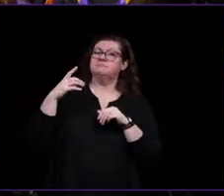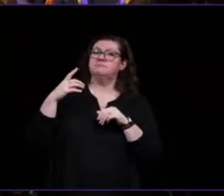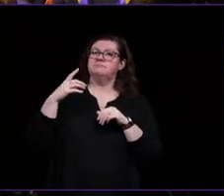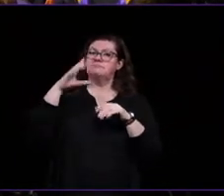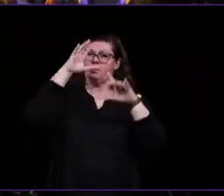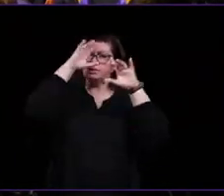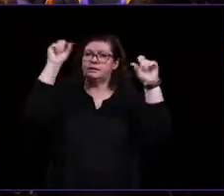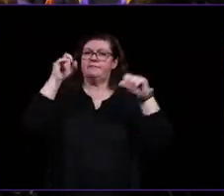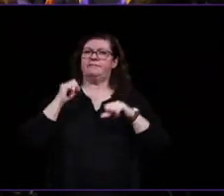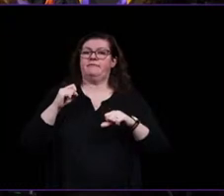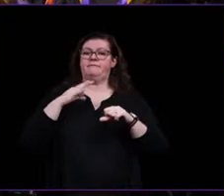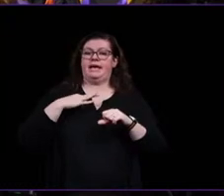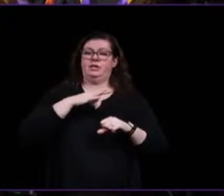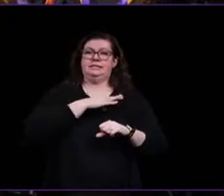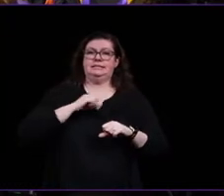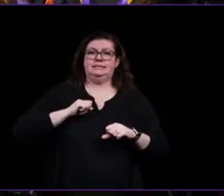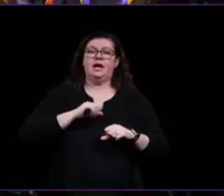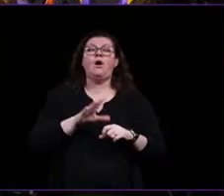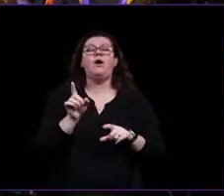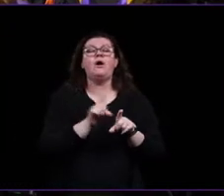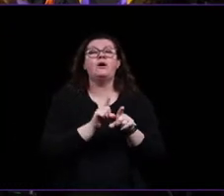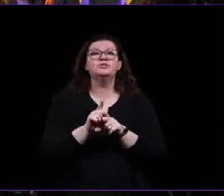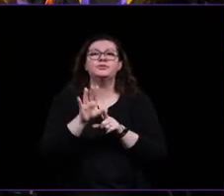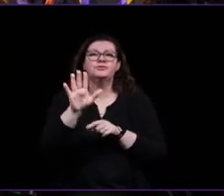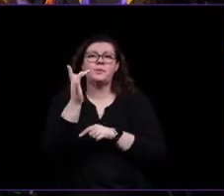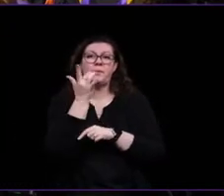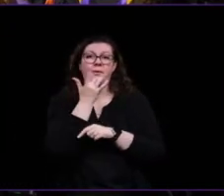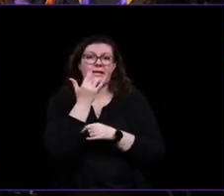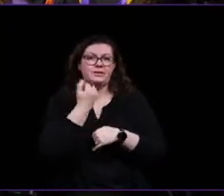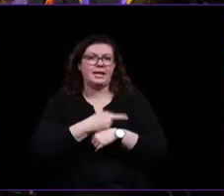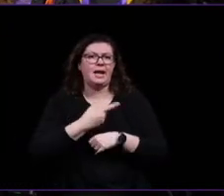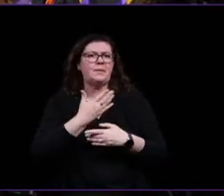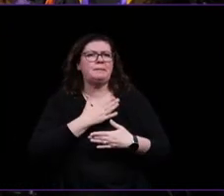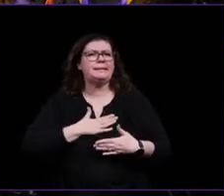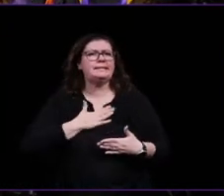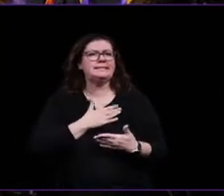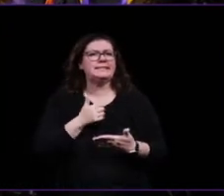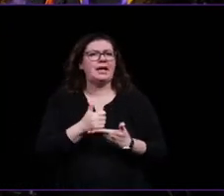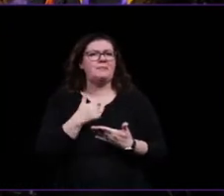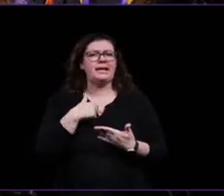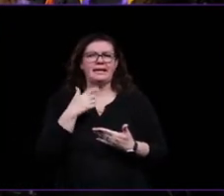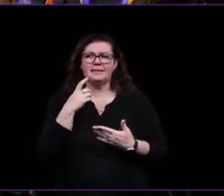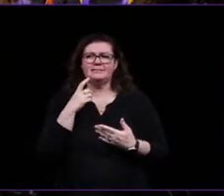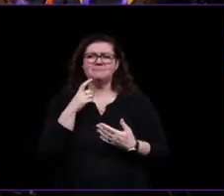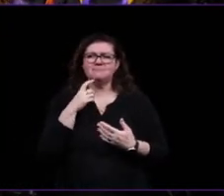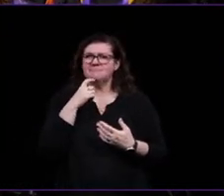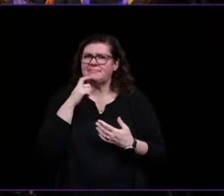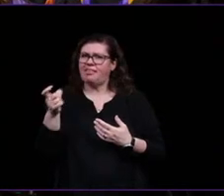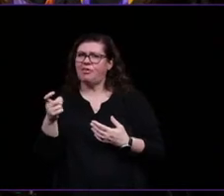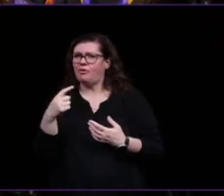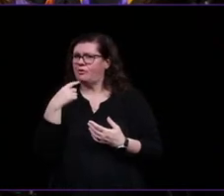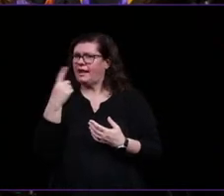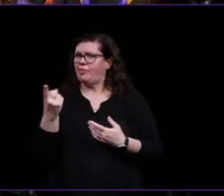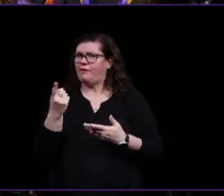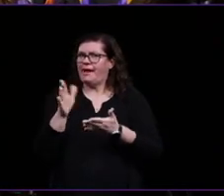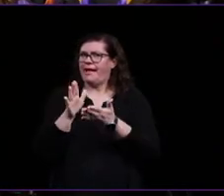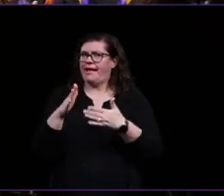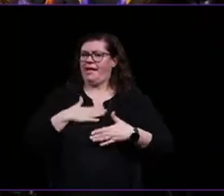Faculty Senate. By the way, it is her birthday today. Would you please help me welcome or give her a nice little happy birthday